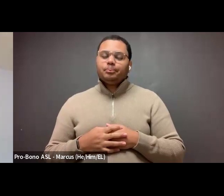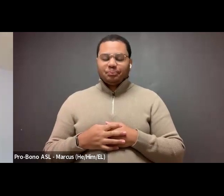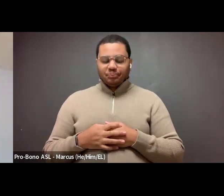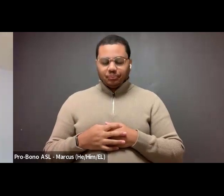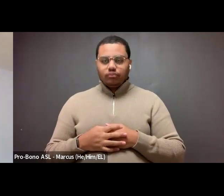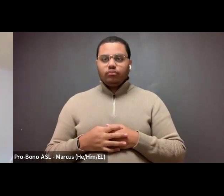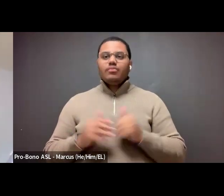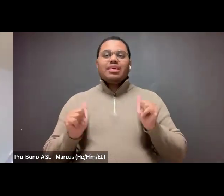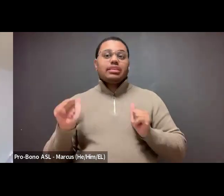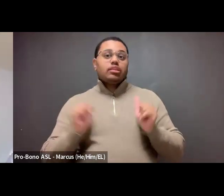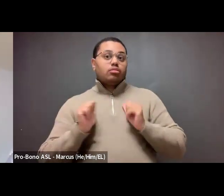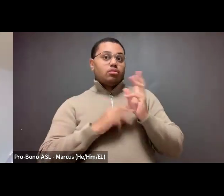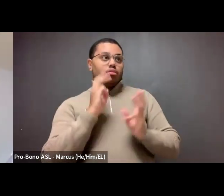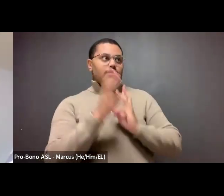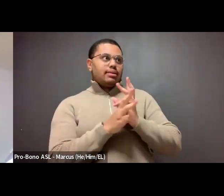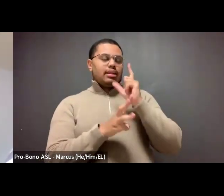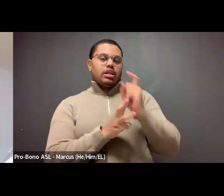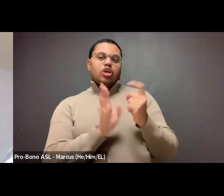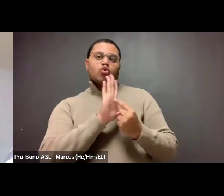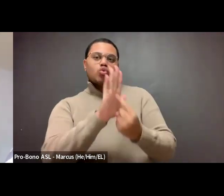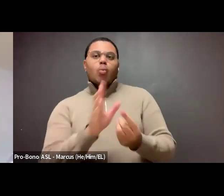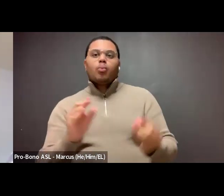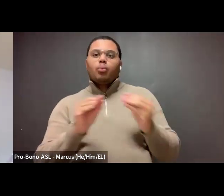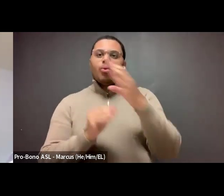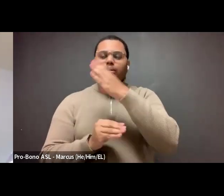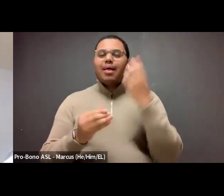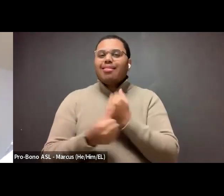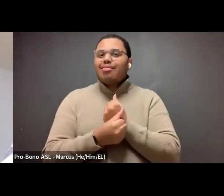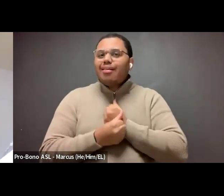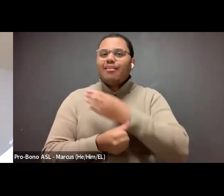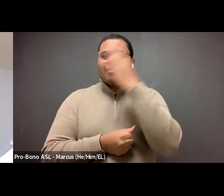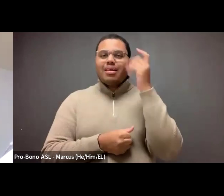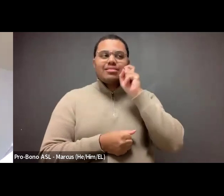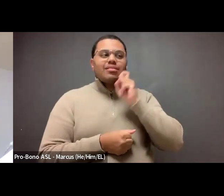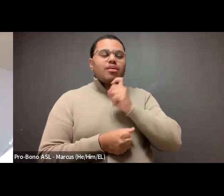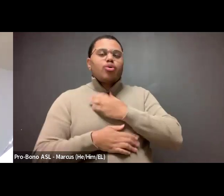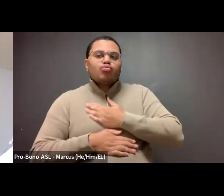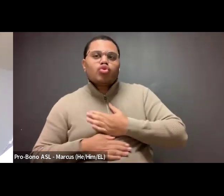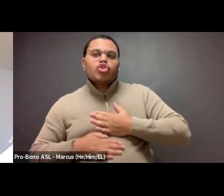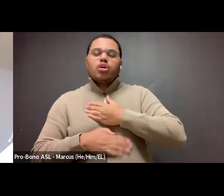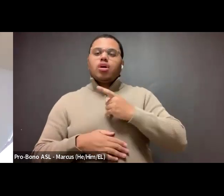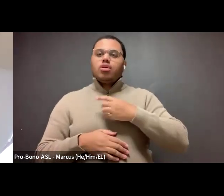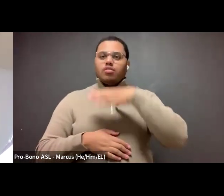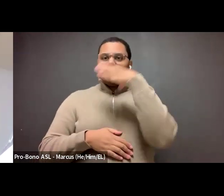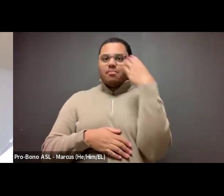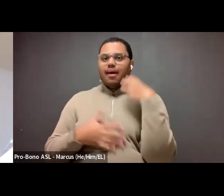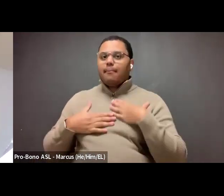The theater world needs to show more Black love, more Black sex, and more appreciation of Black bodies.